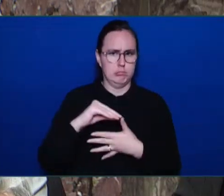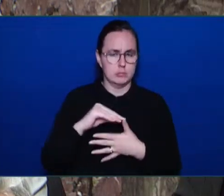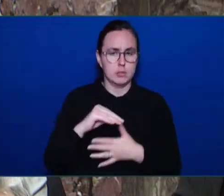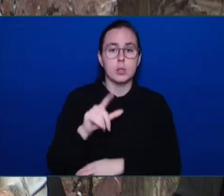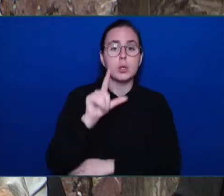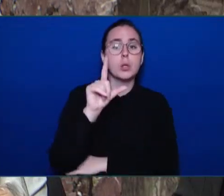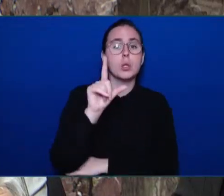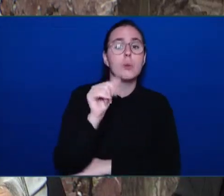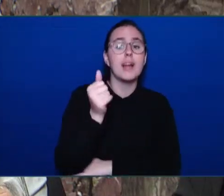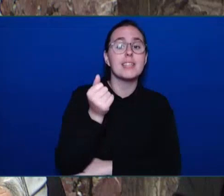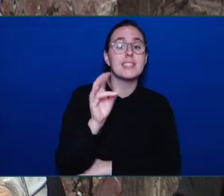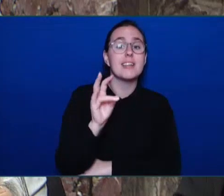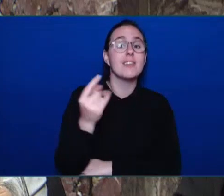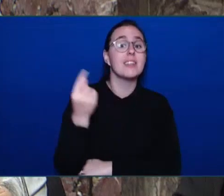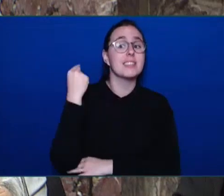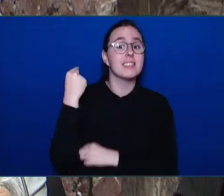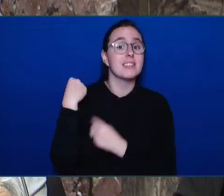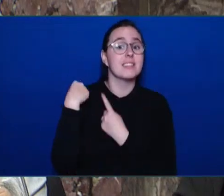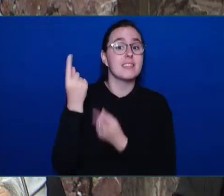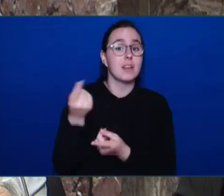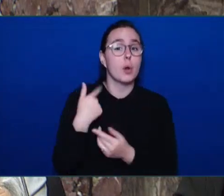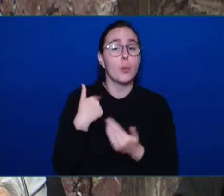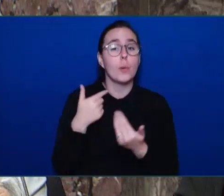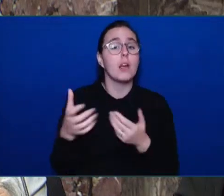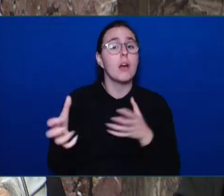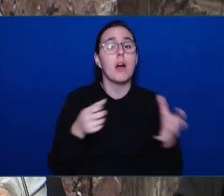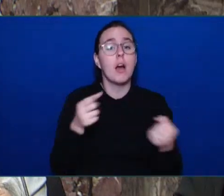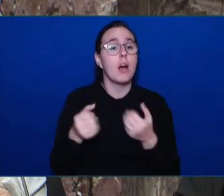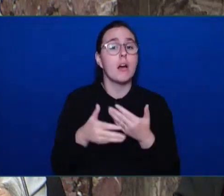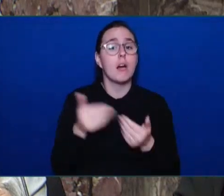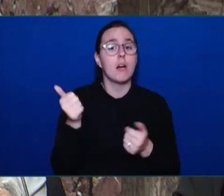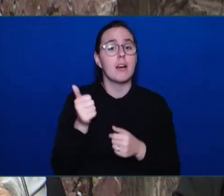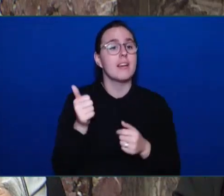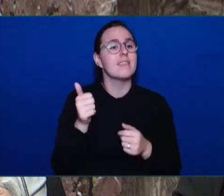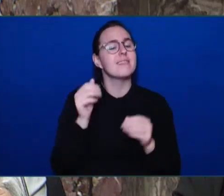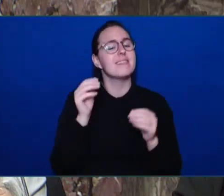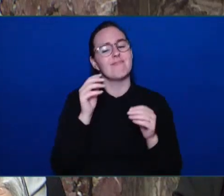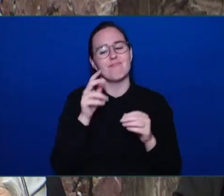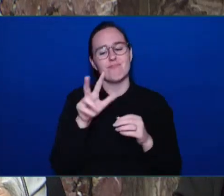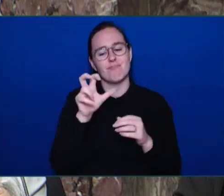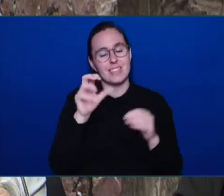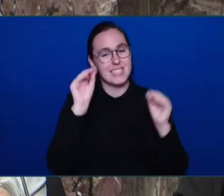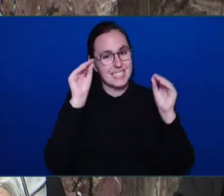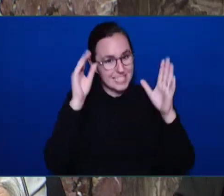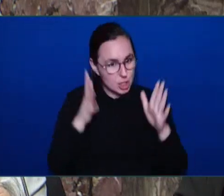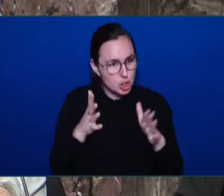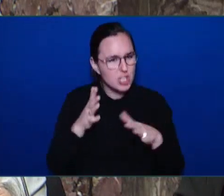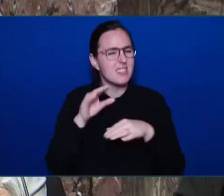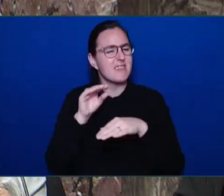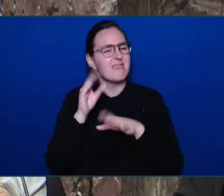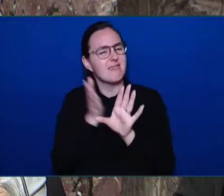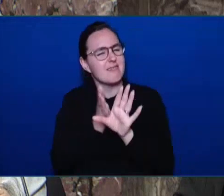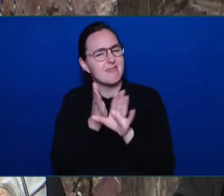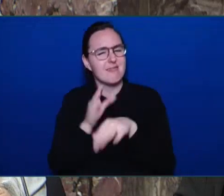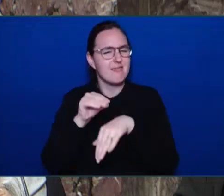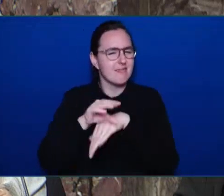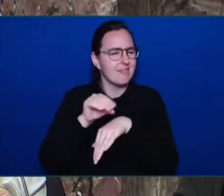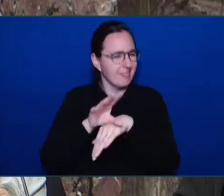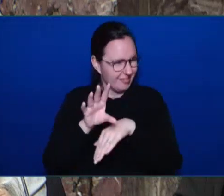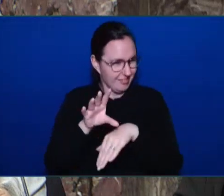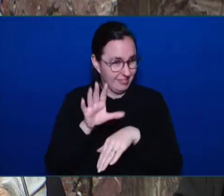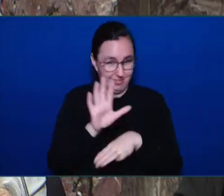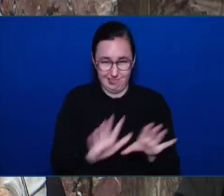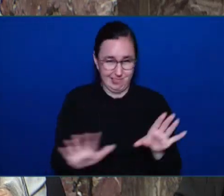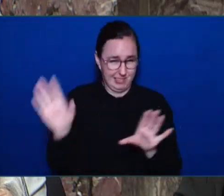nearly 300 teacher psychologists and counsellors across the province. And we know how important the